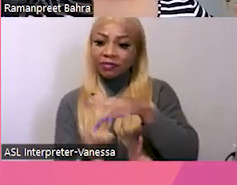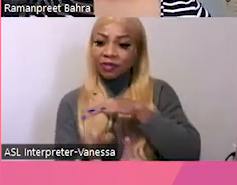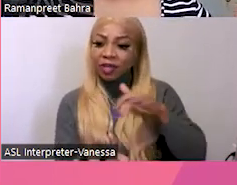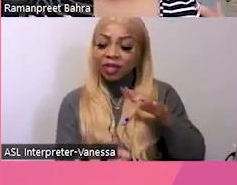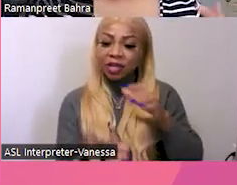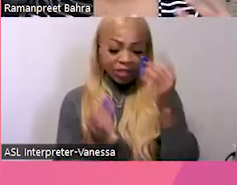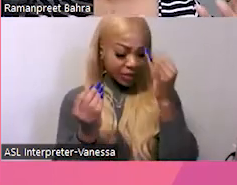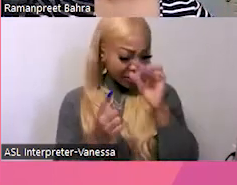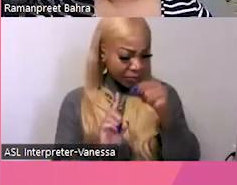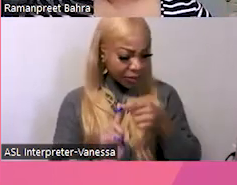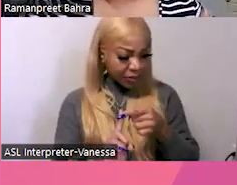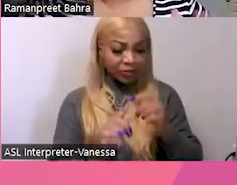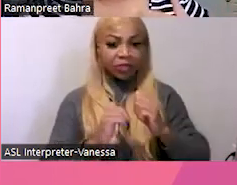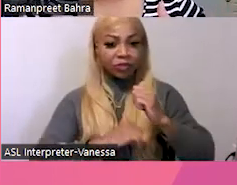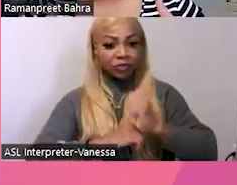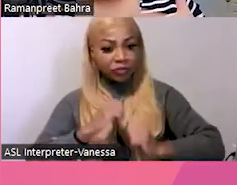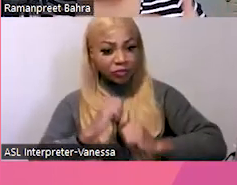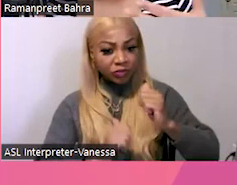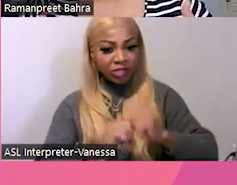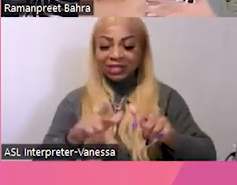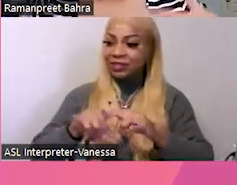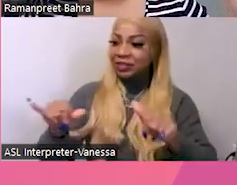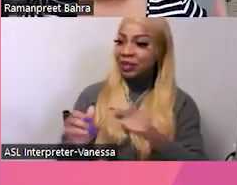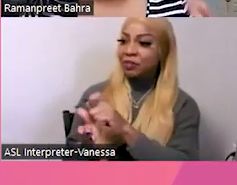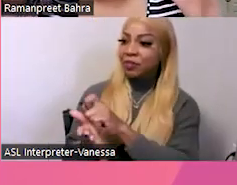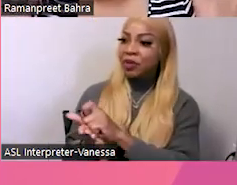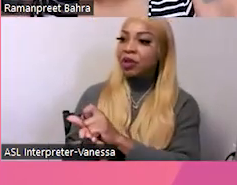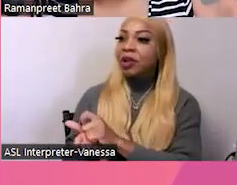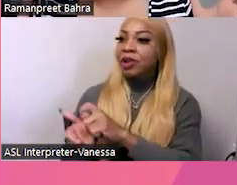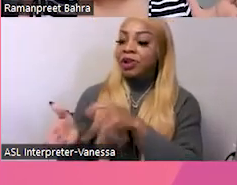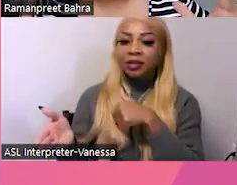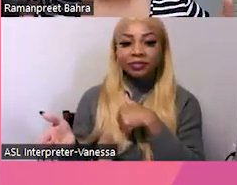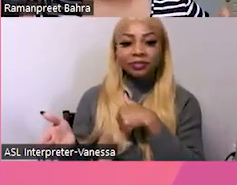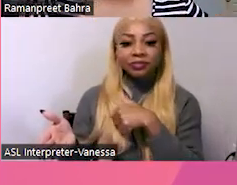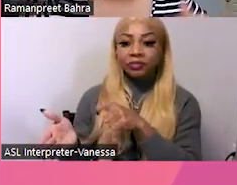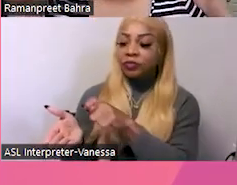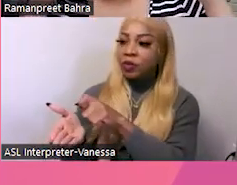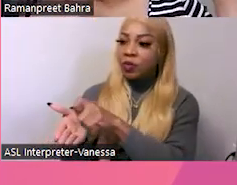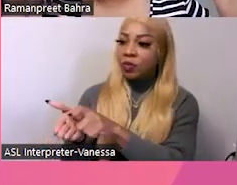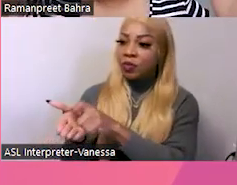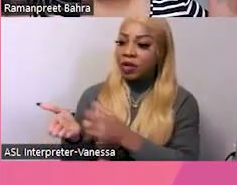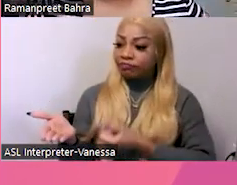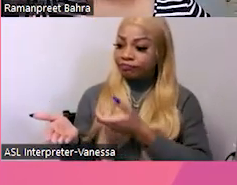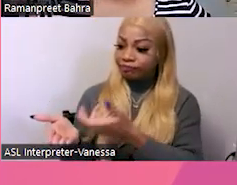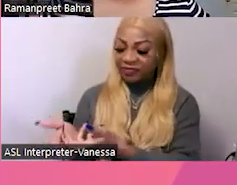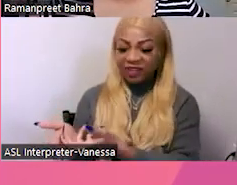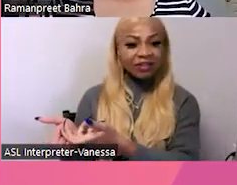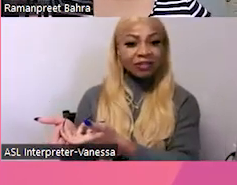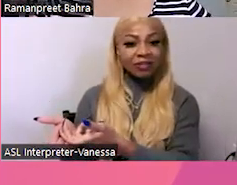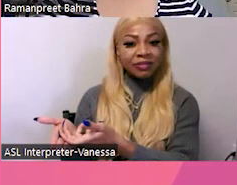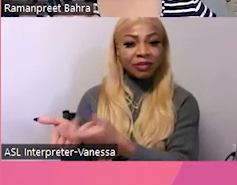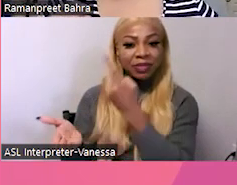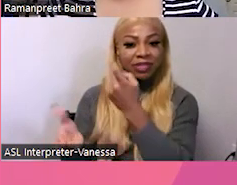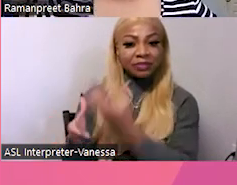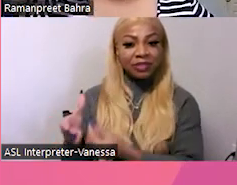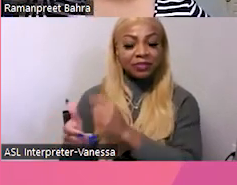these structures while writing ourselves into these larger narratives that have been missing for so long.